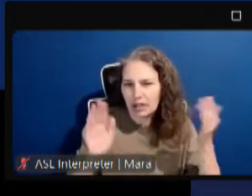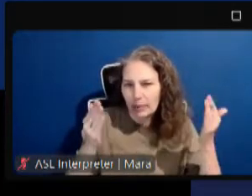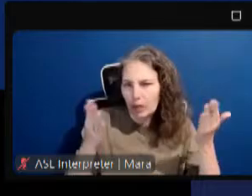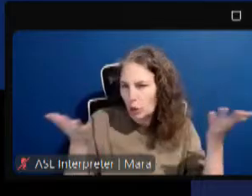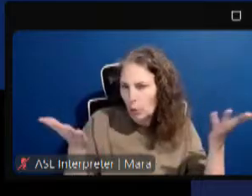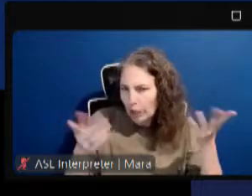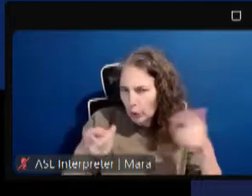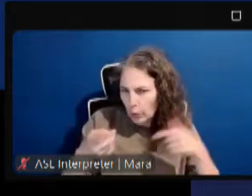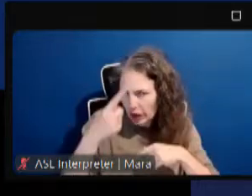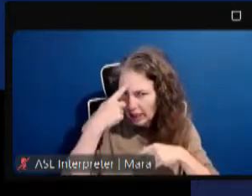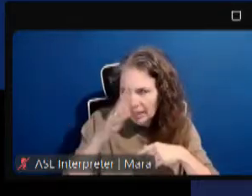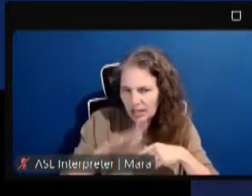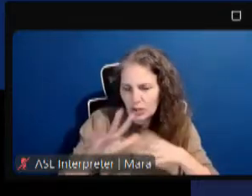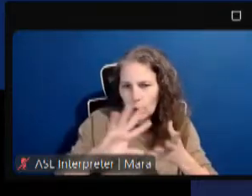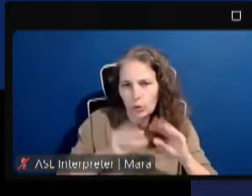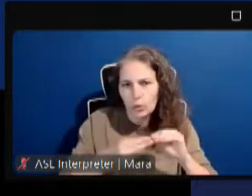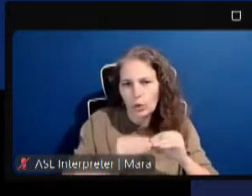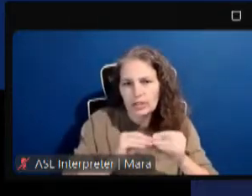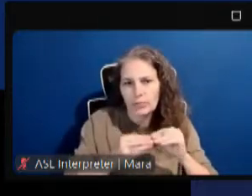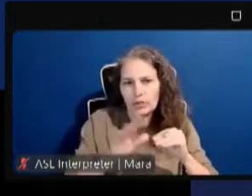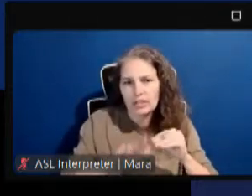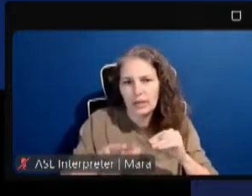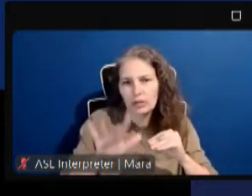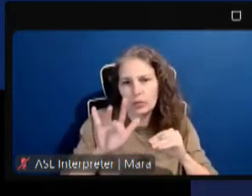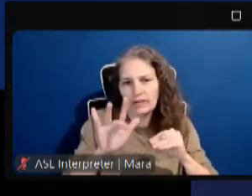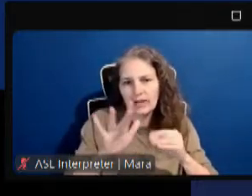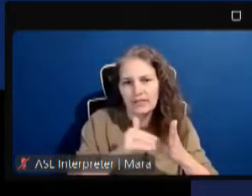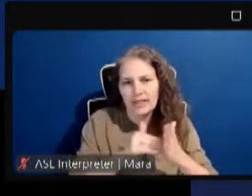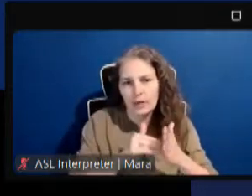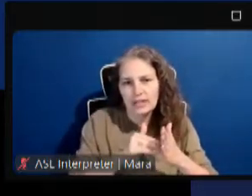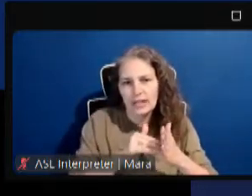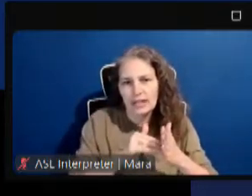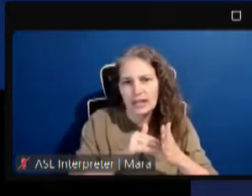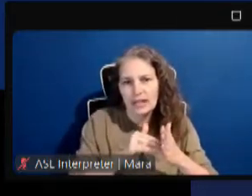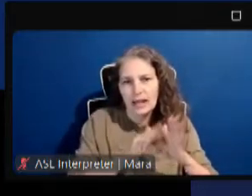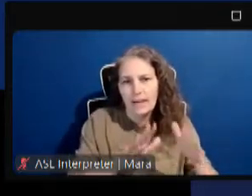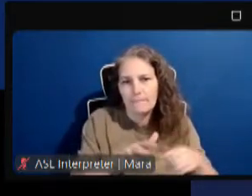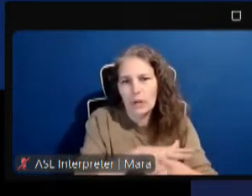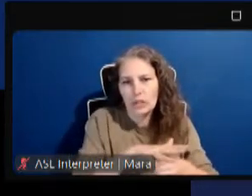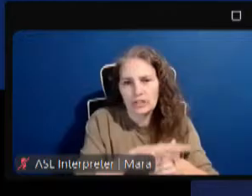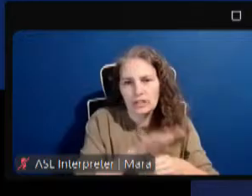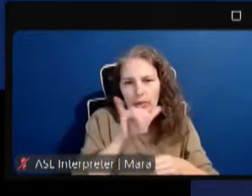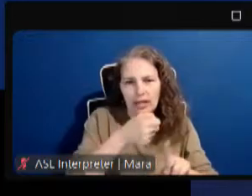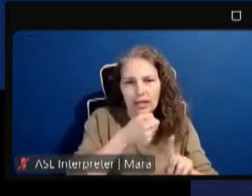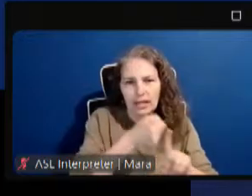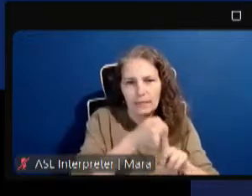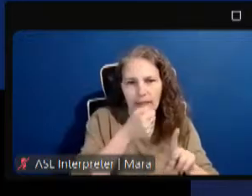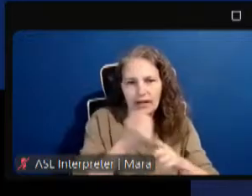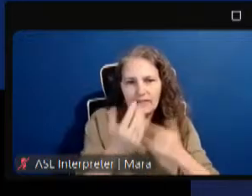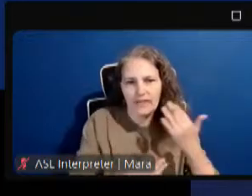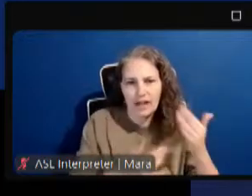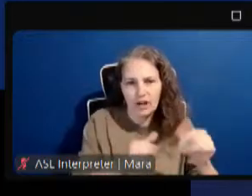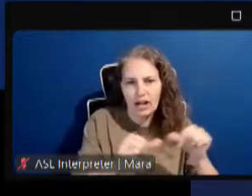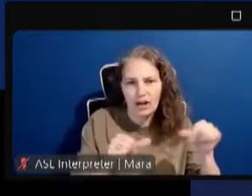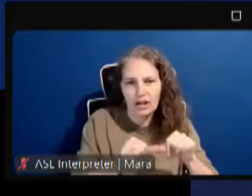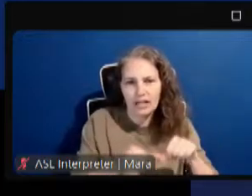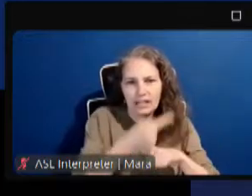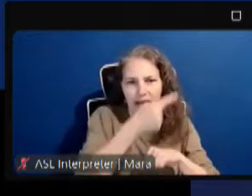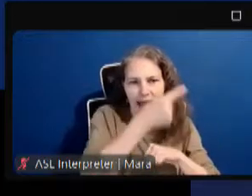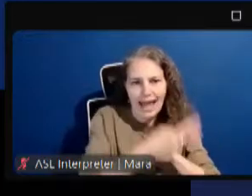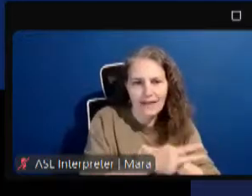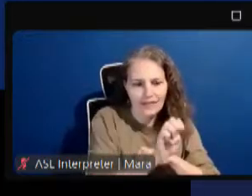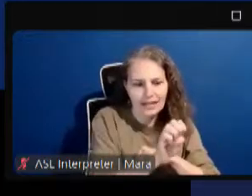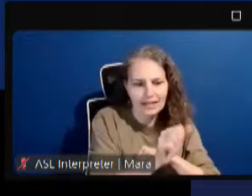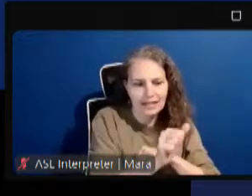We have about 25,000 parcels in the impacted fire areas. about half in the Eaton Fire, about half in